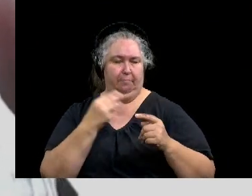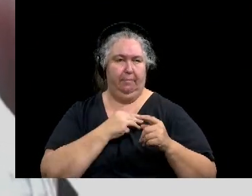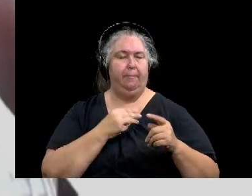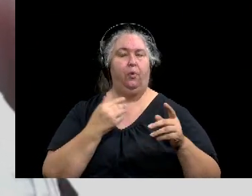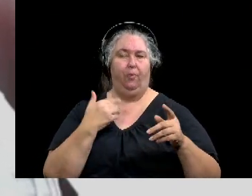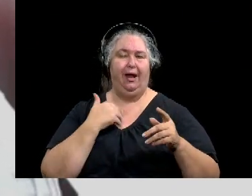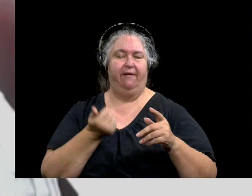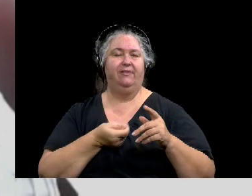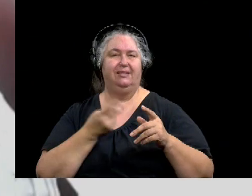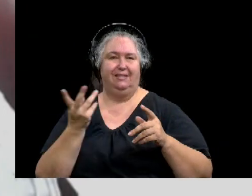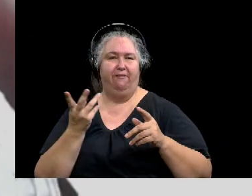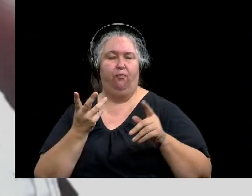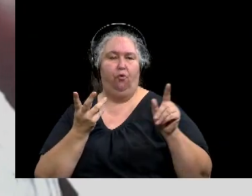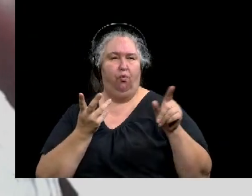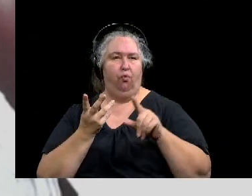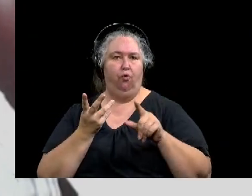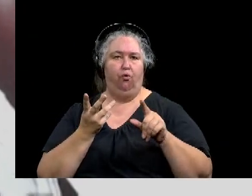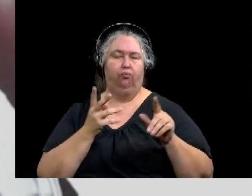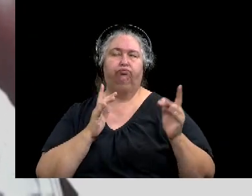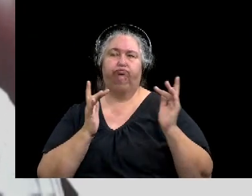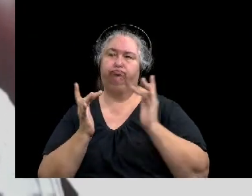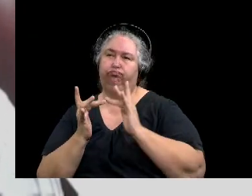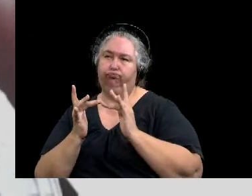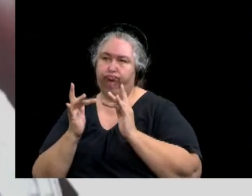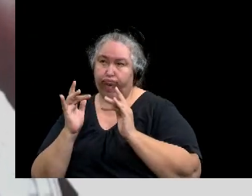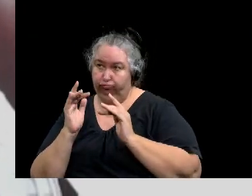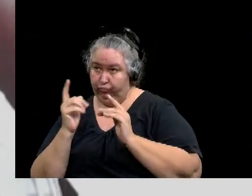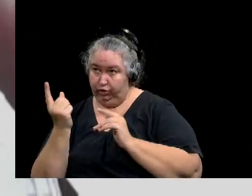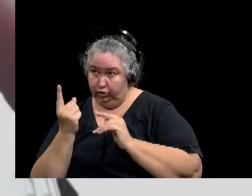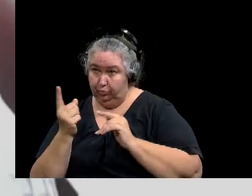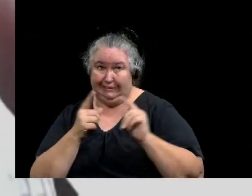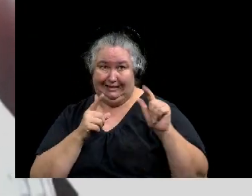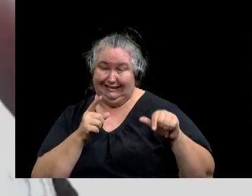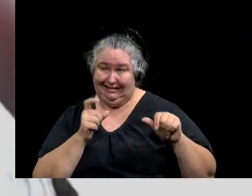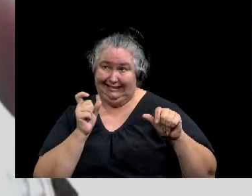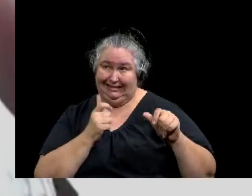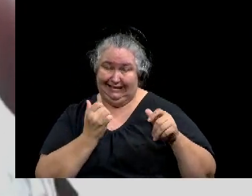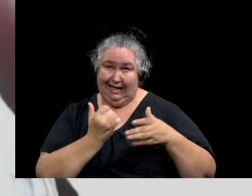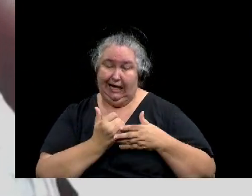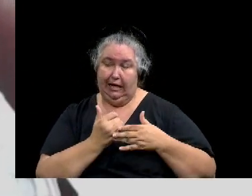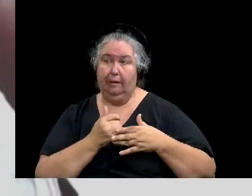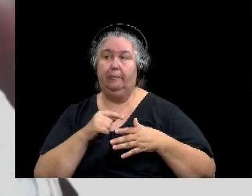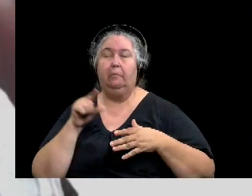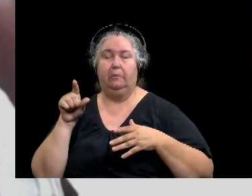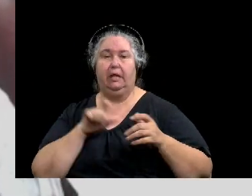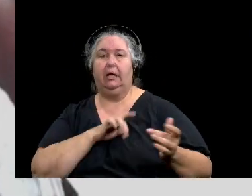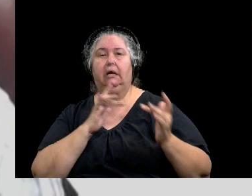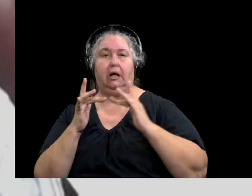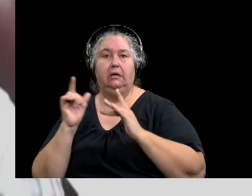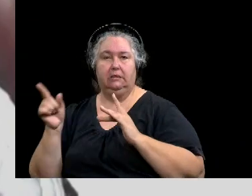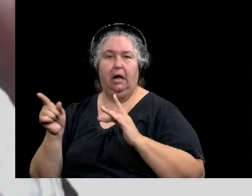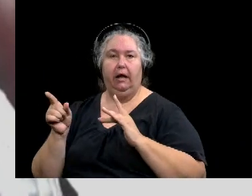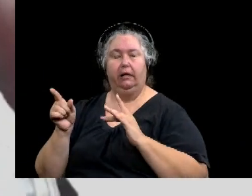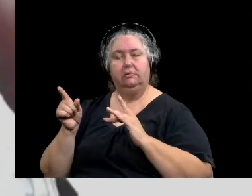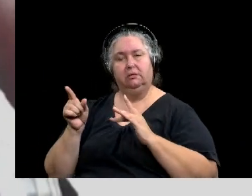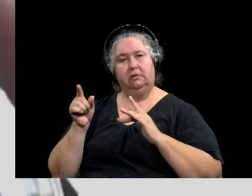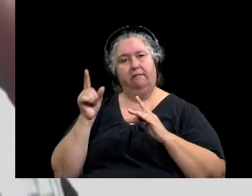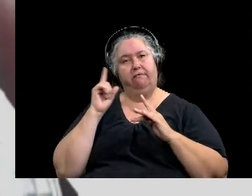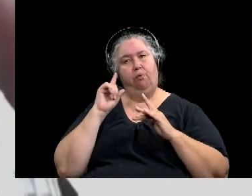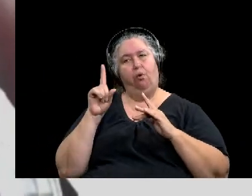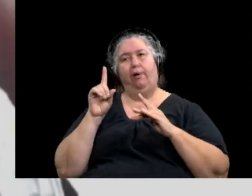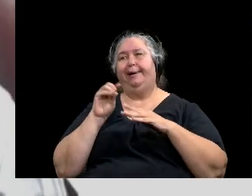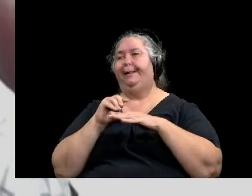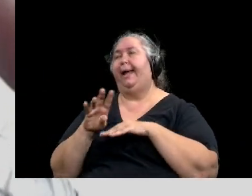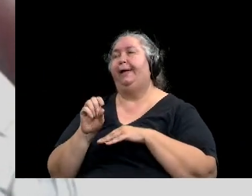of resources available for our associates and our medical staff that they can plug into for